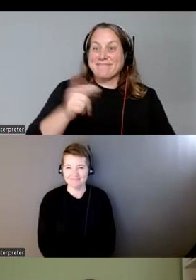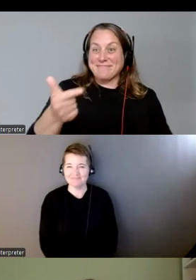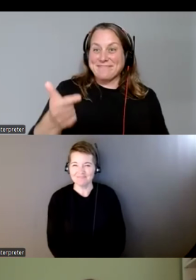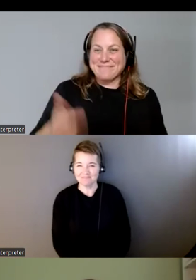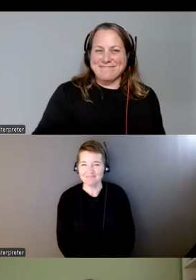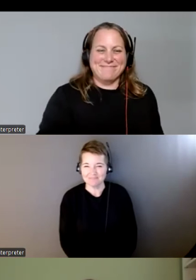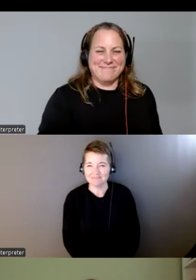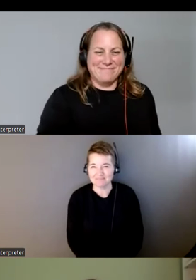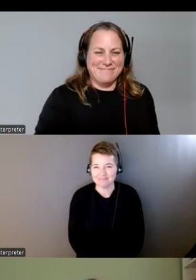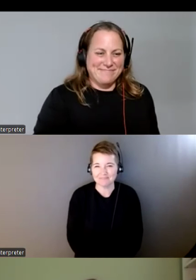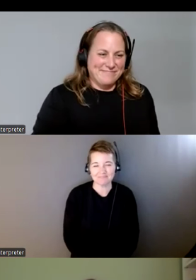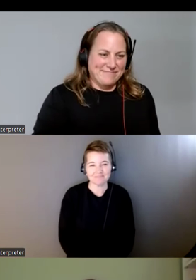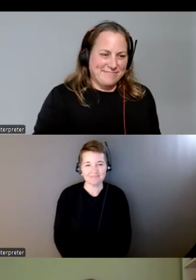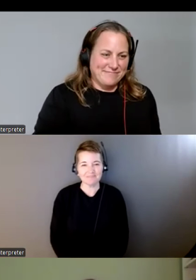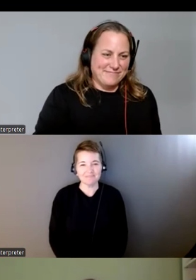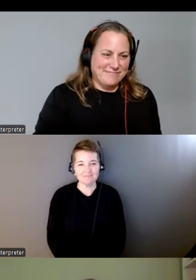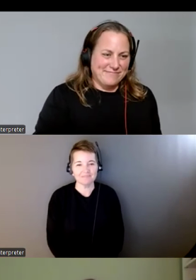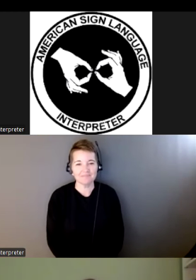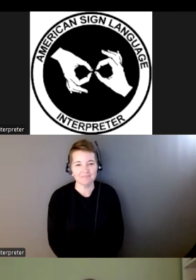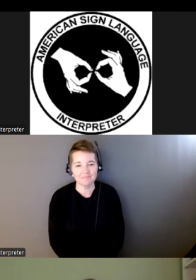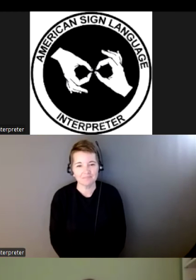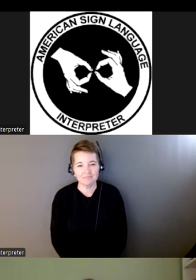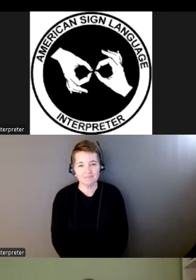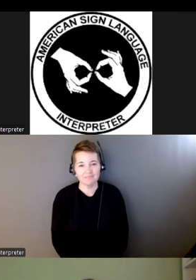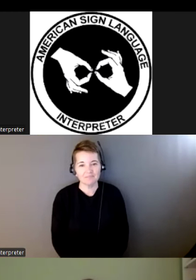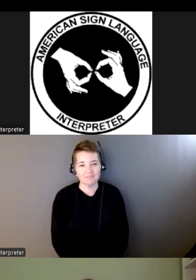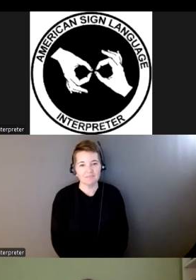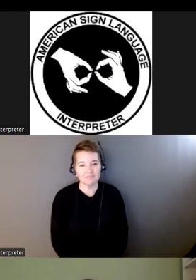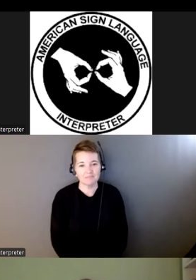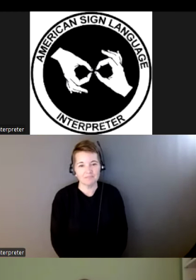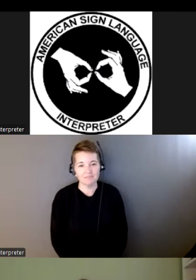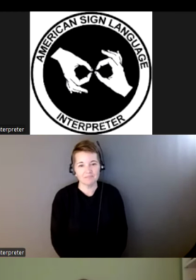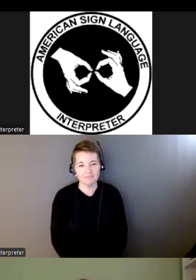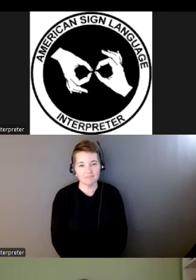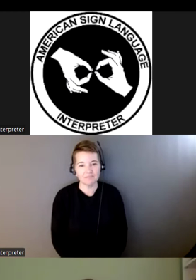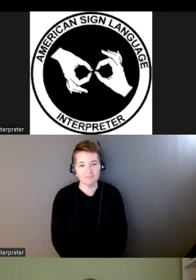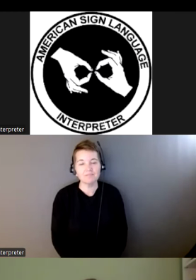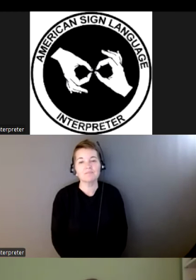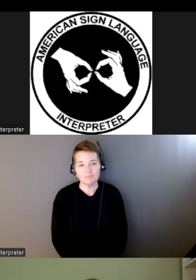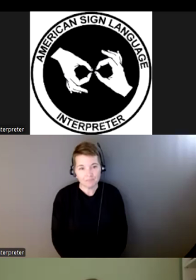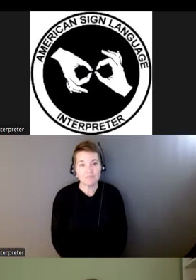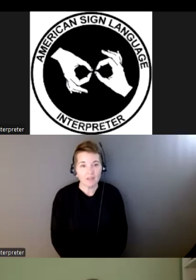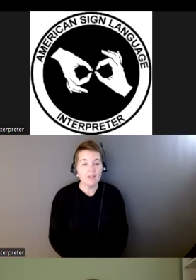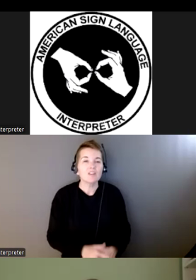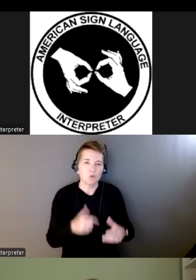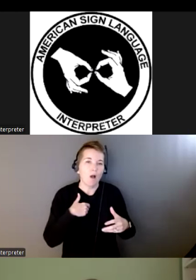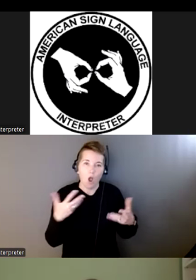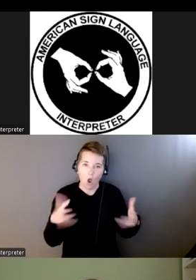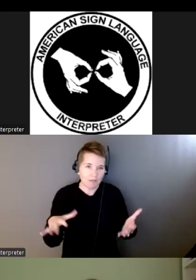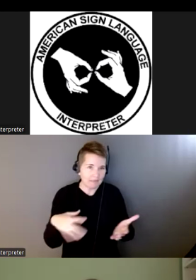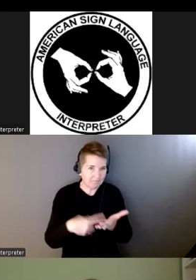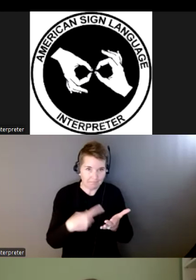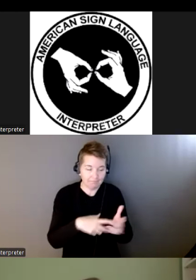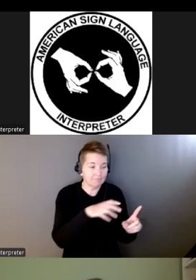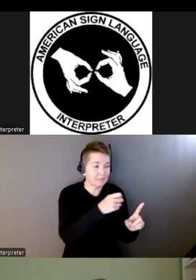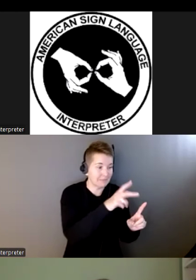I think I talked about it already, but so September to December is the time frame